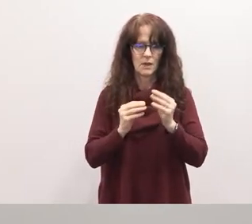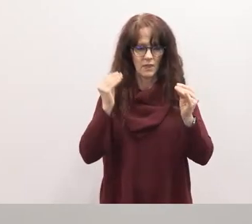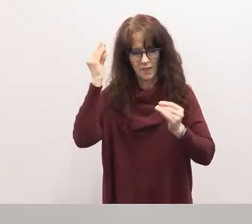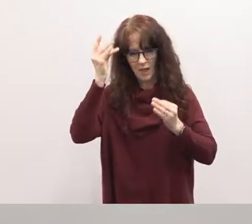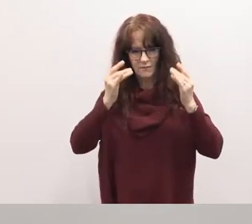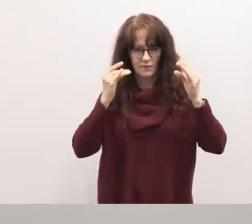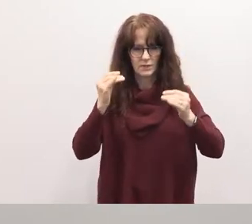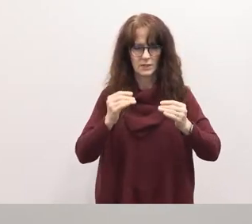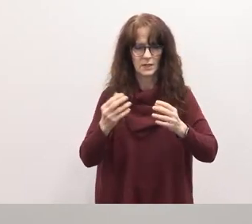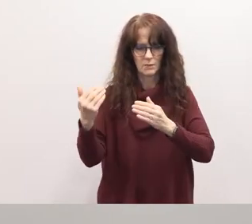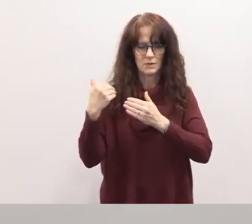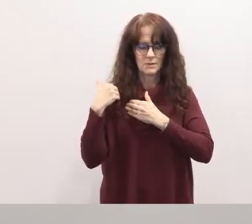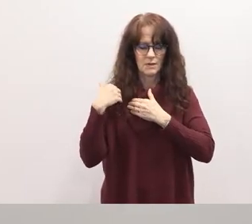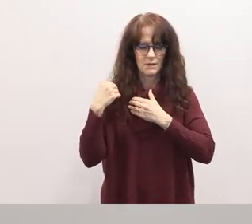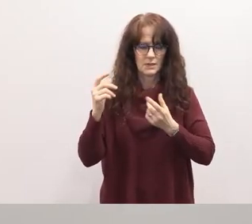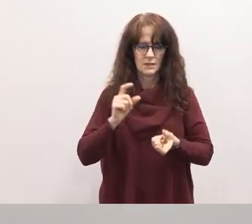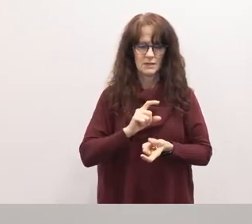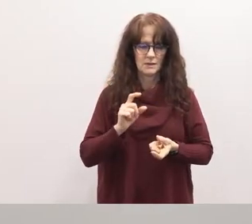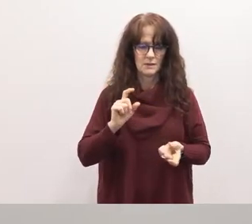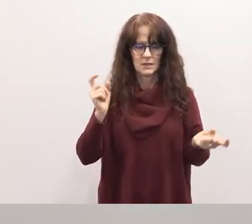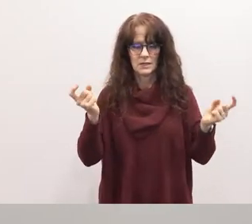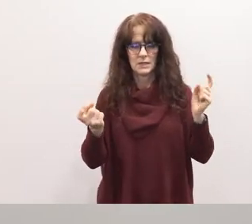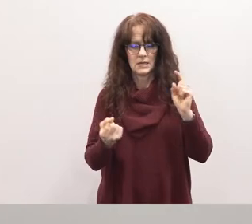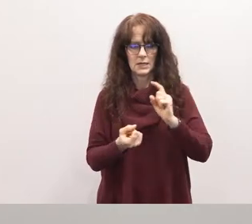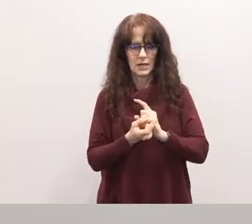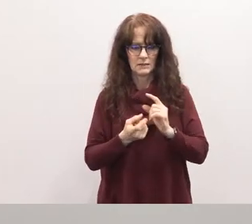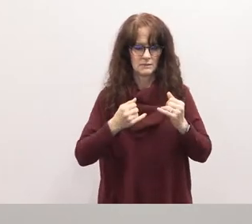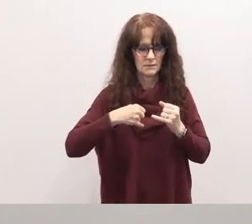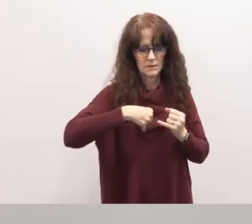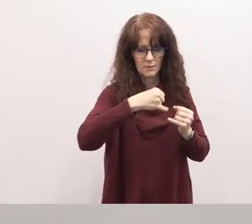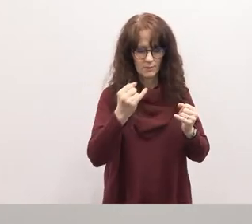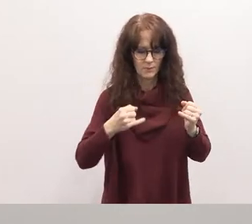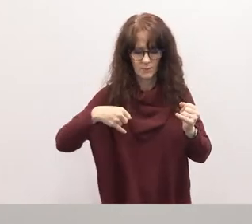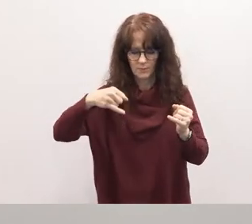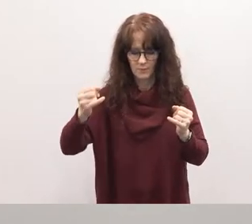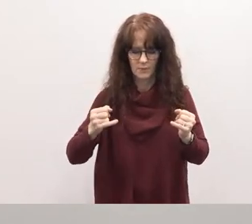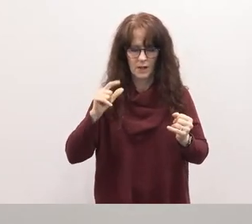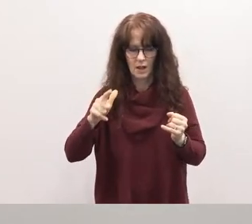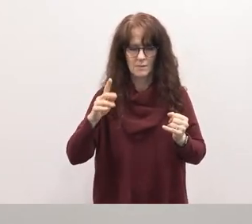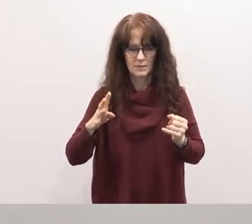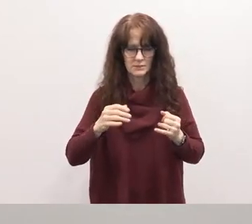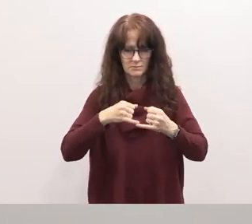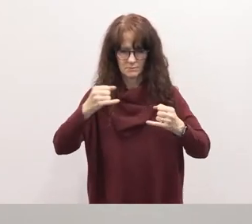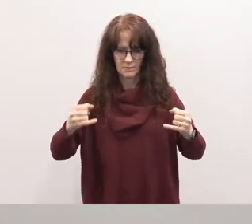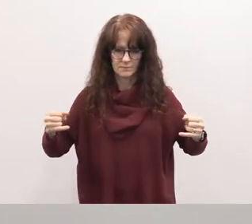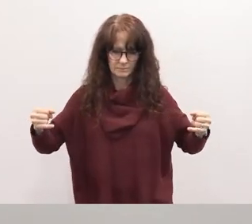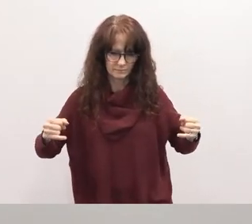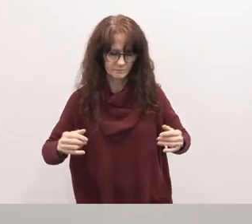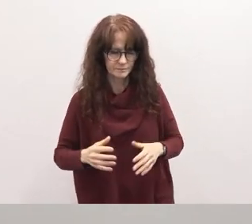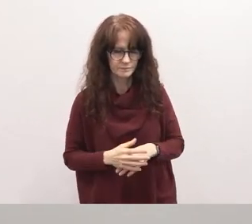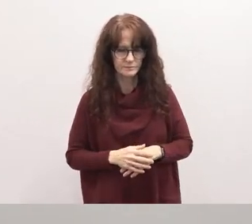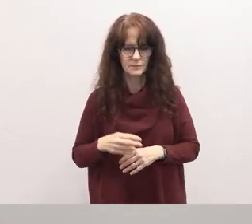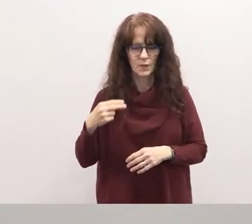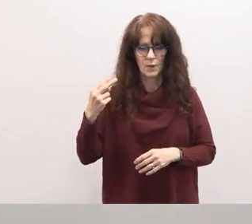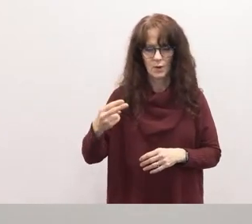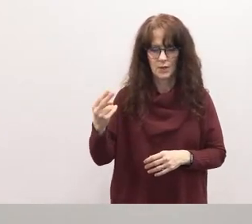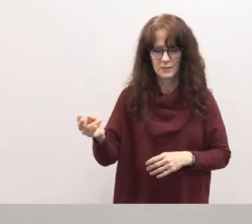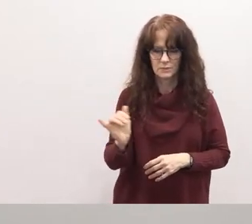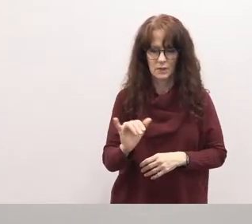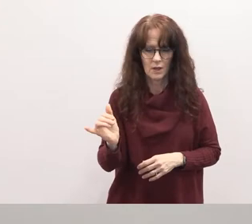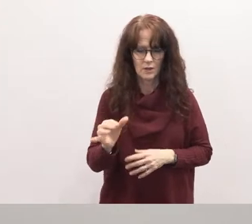thoughtfully and responsibly redrew local Long Beach boundaries. Sharon's history has